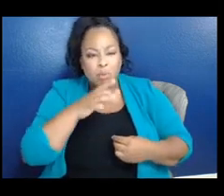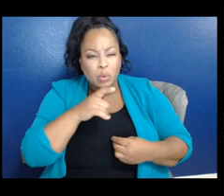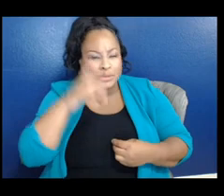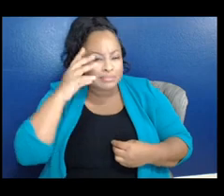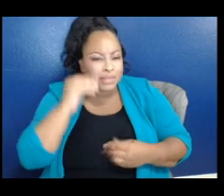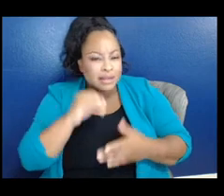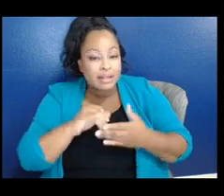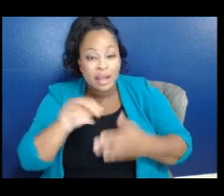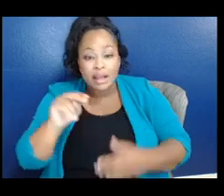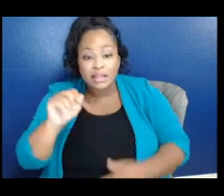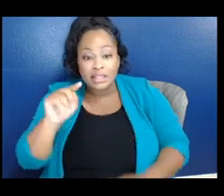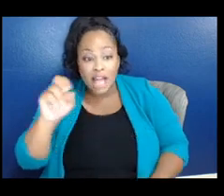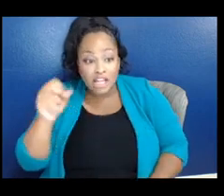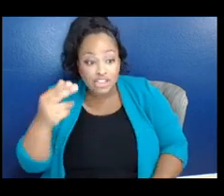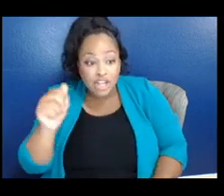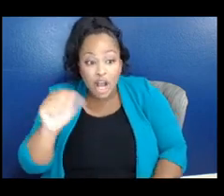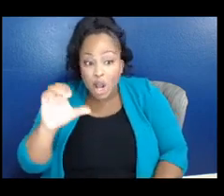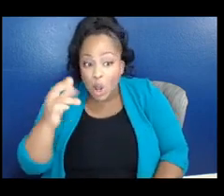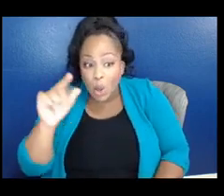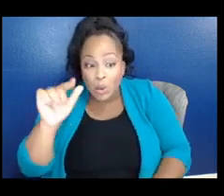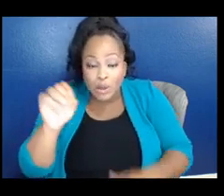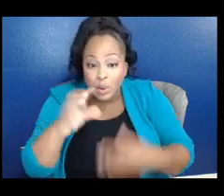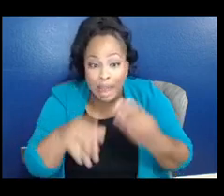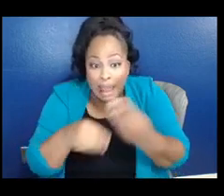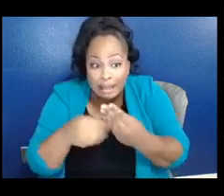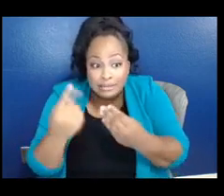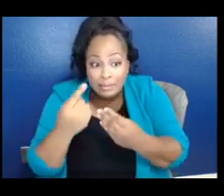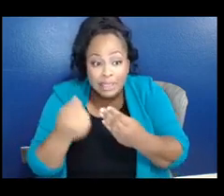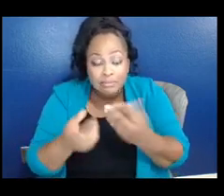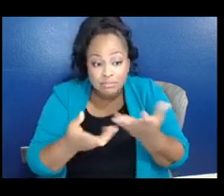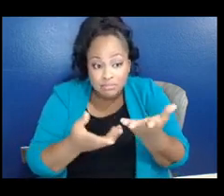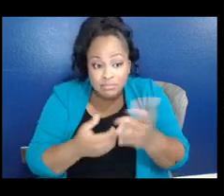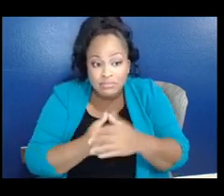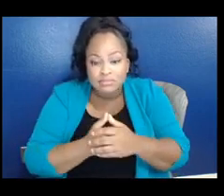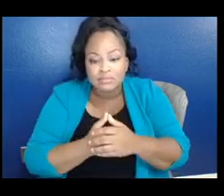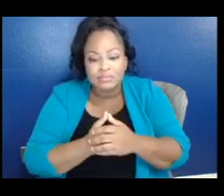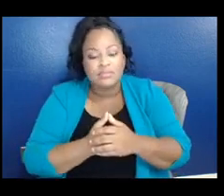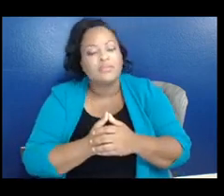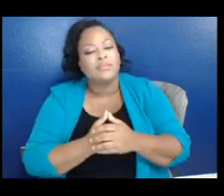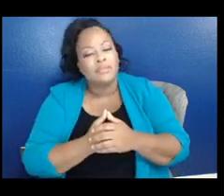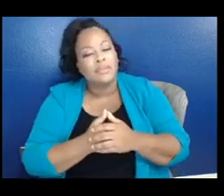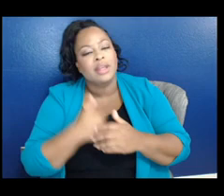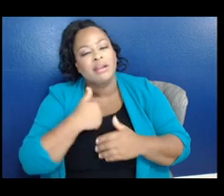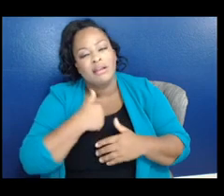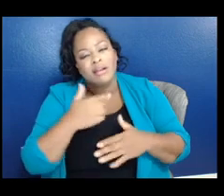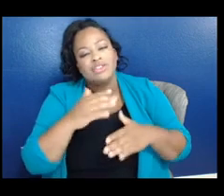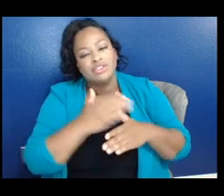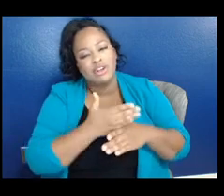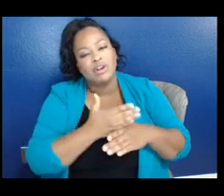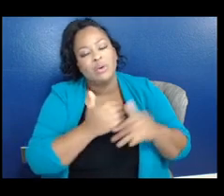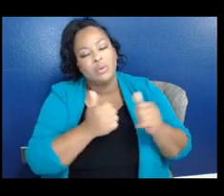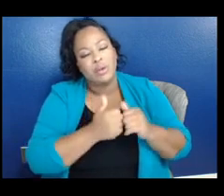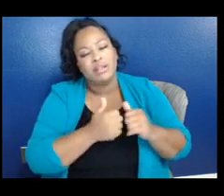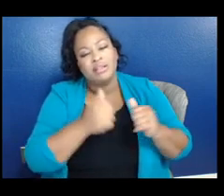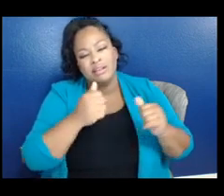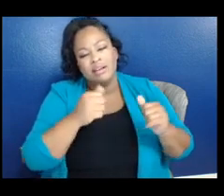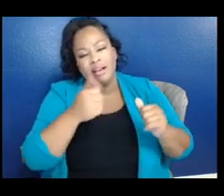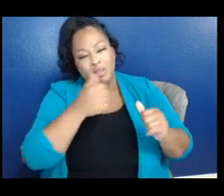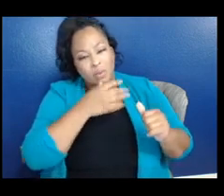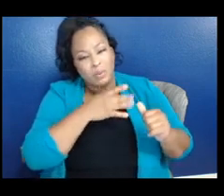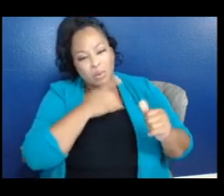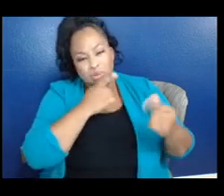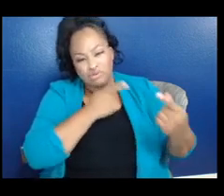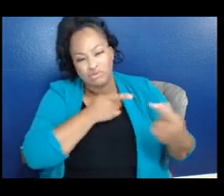experience. Natasha, Chloe, did you want to chime in on that question at all? And that's something that I share with women